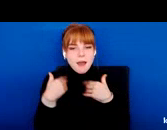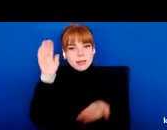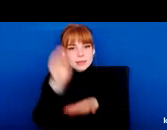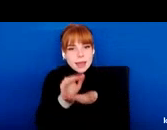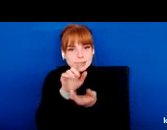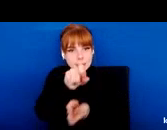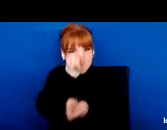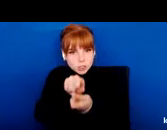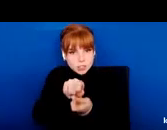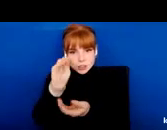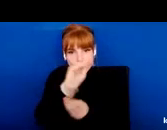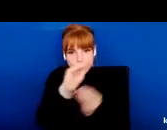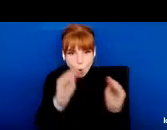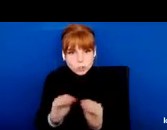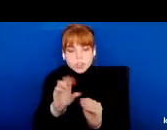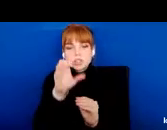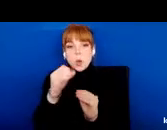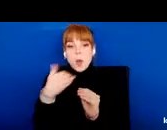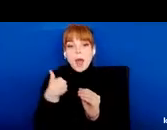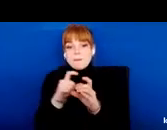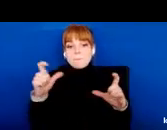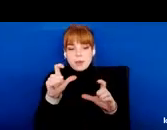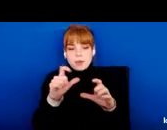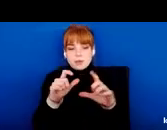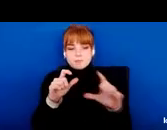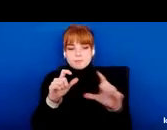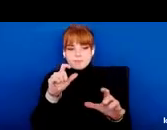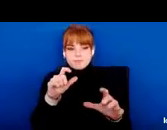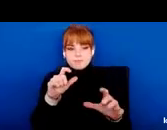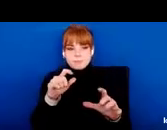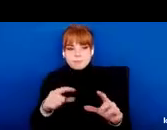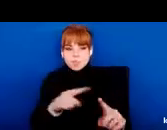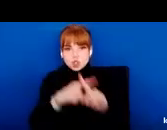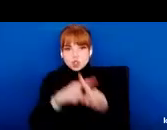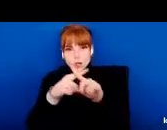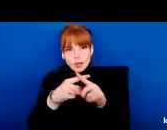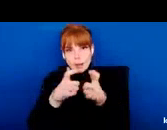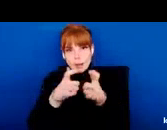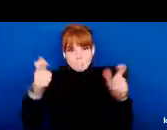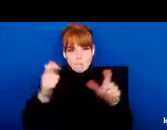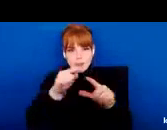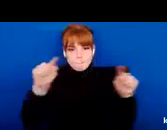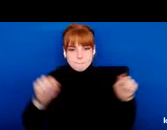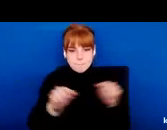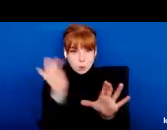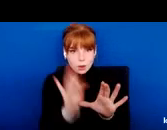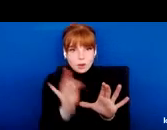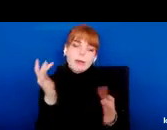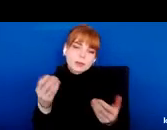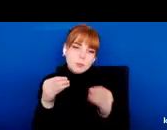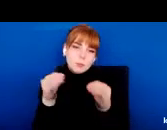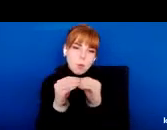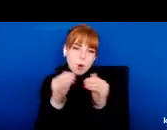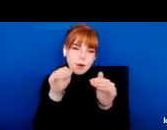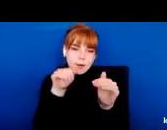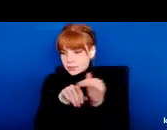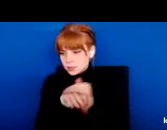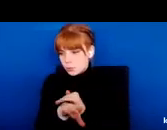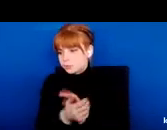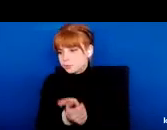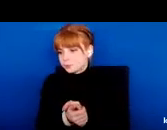having that large clickable target makes that more accessible. And that does align very closely with Android and iOS best